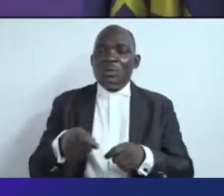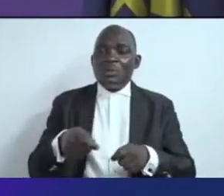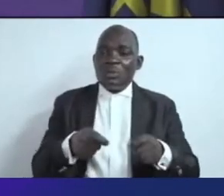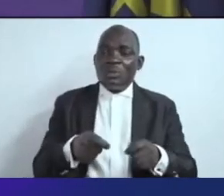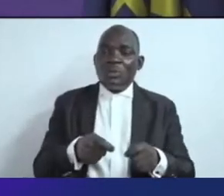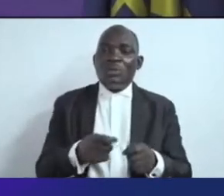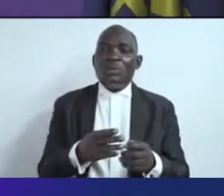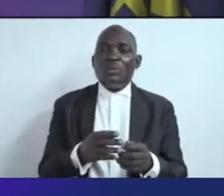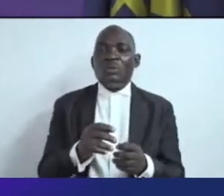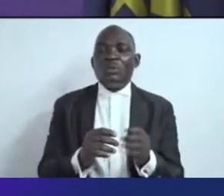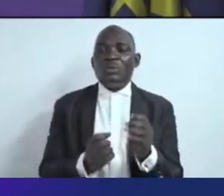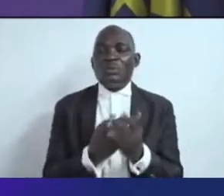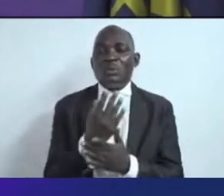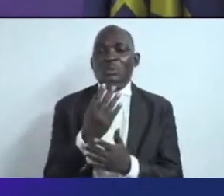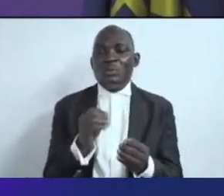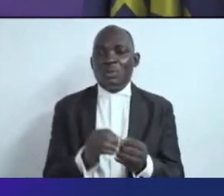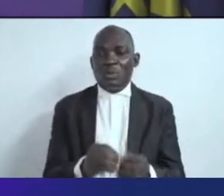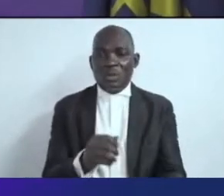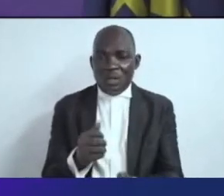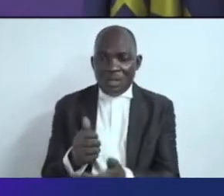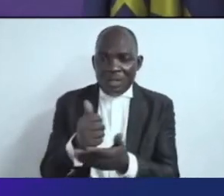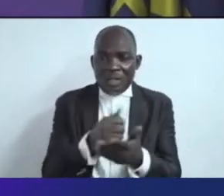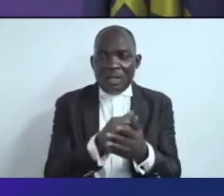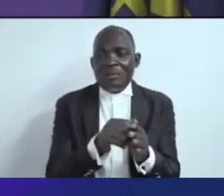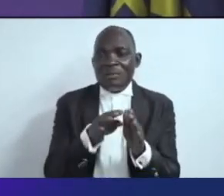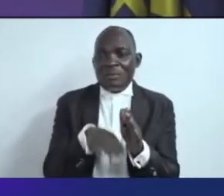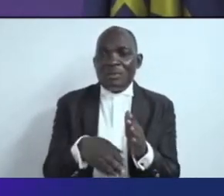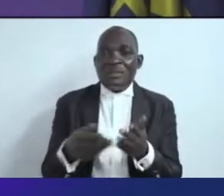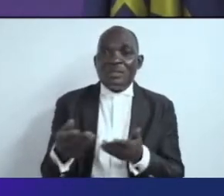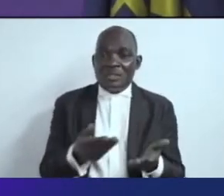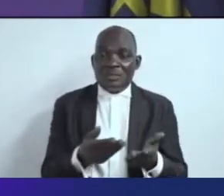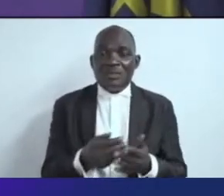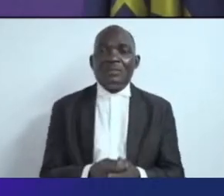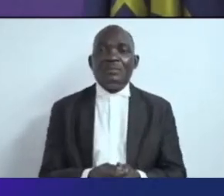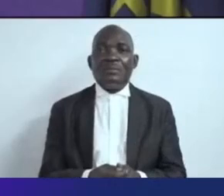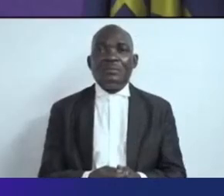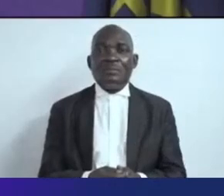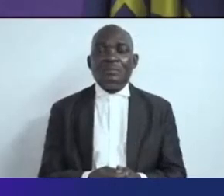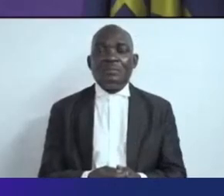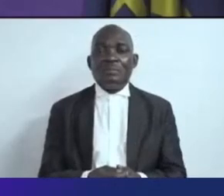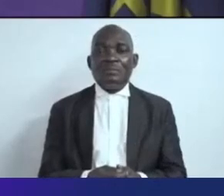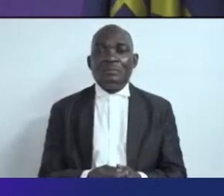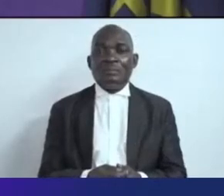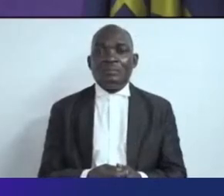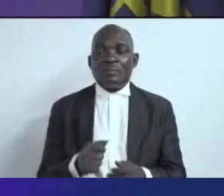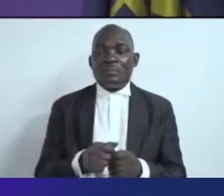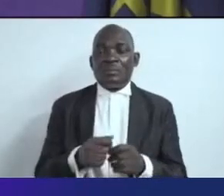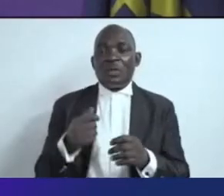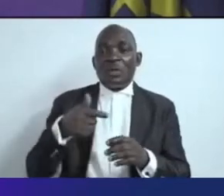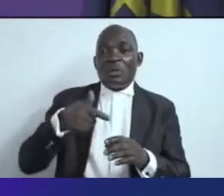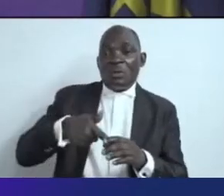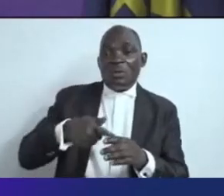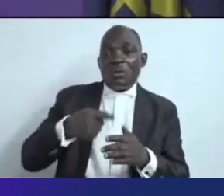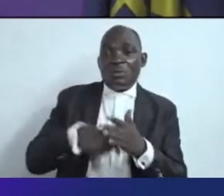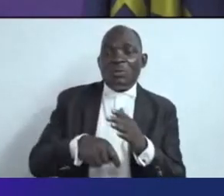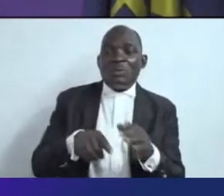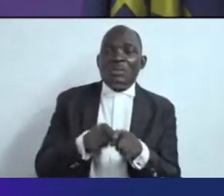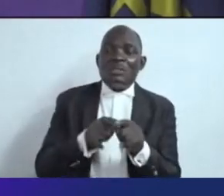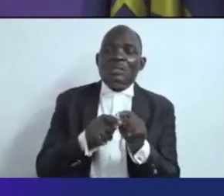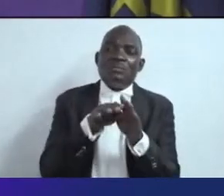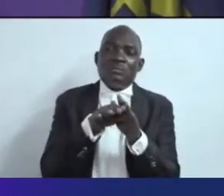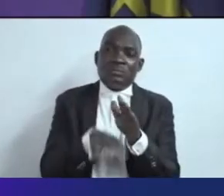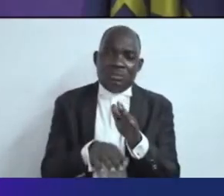wage growth, which has helped reduce services inflation. Core inflation has also